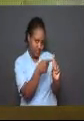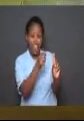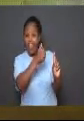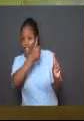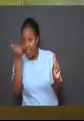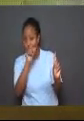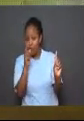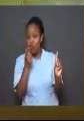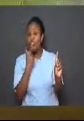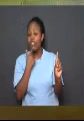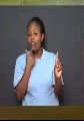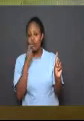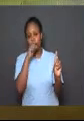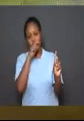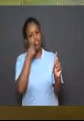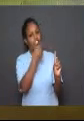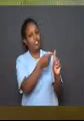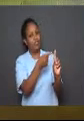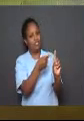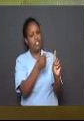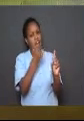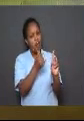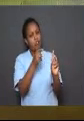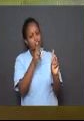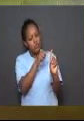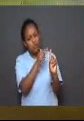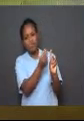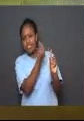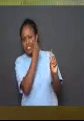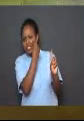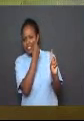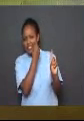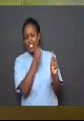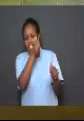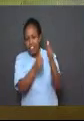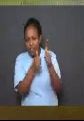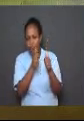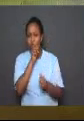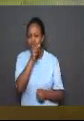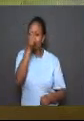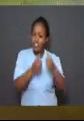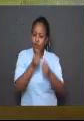will be a lie. See if your partner knows which statement is a lie.